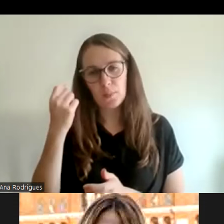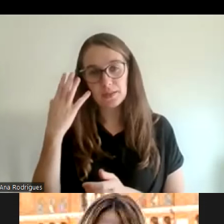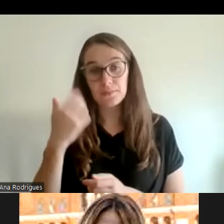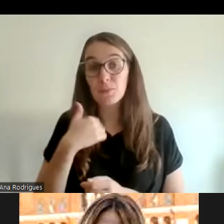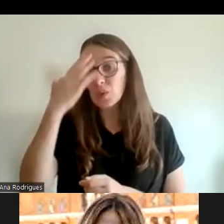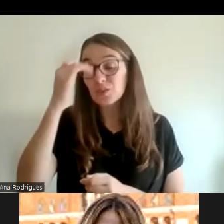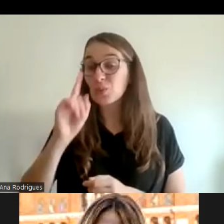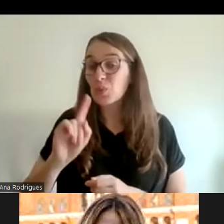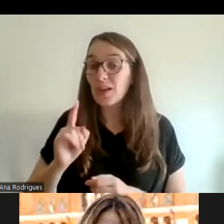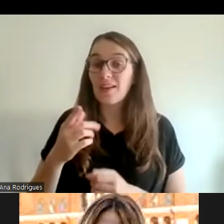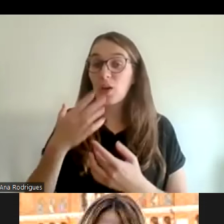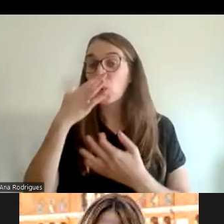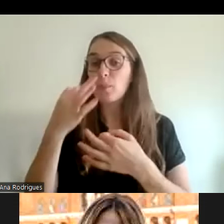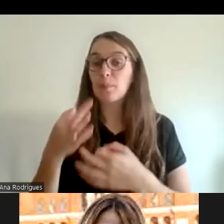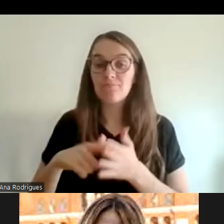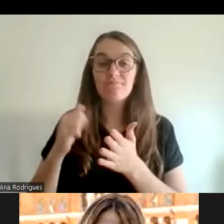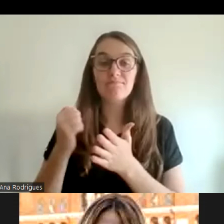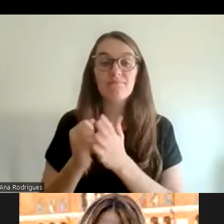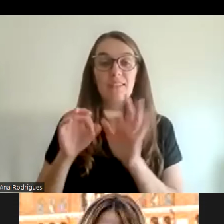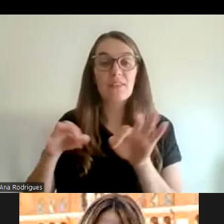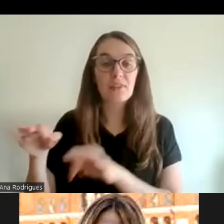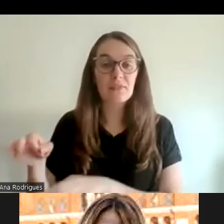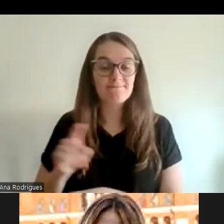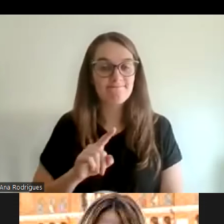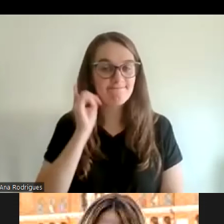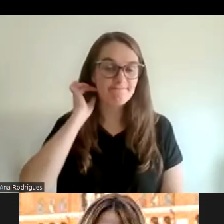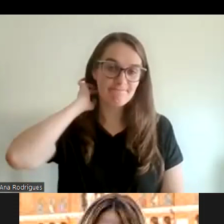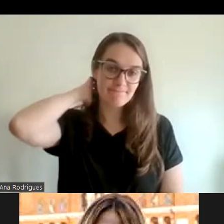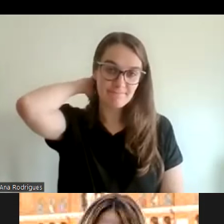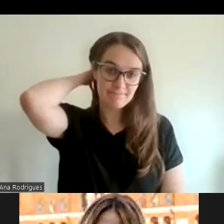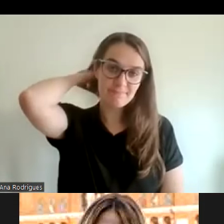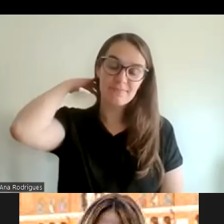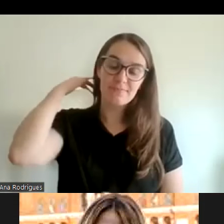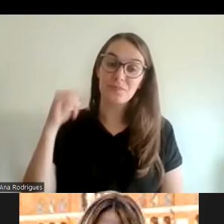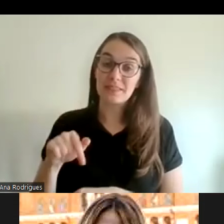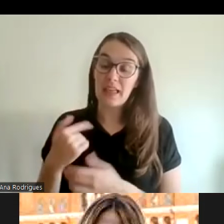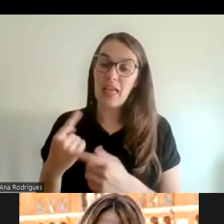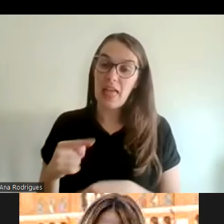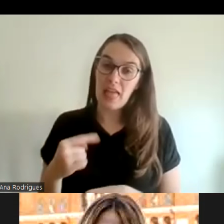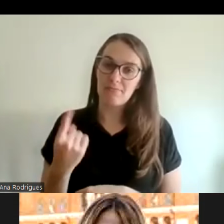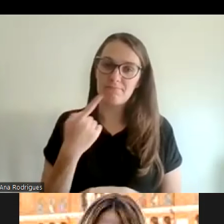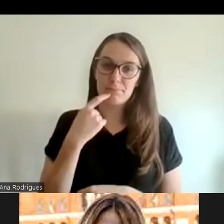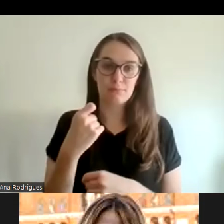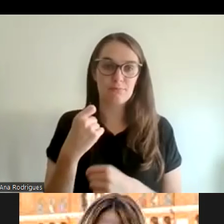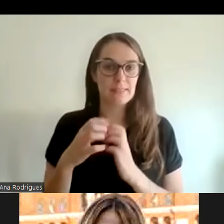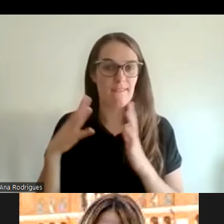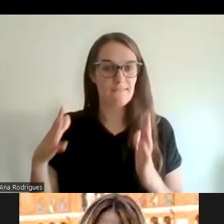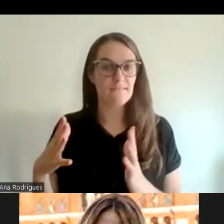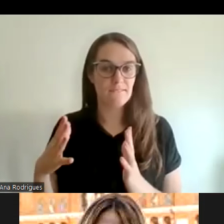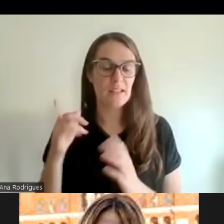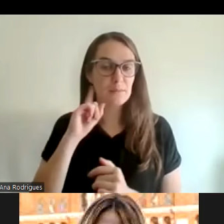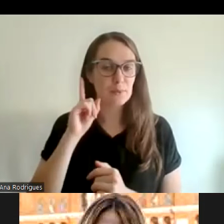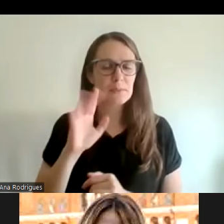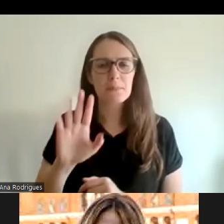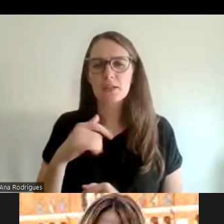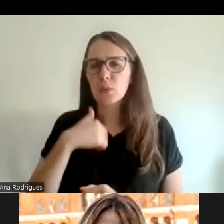is not complete. Yeah, and that it is a huge question, but I would say in a